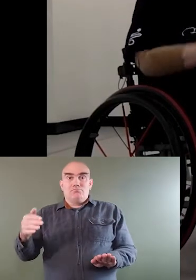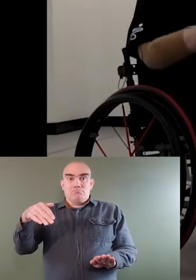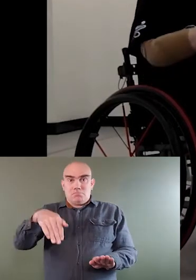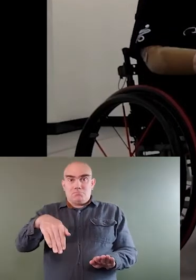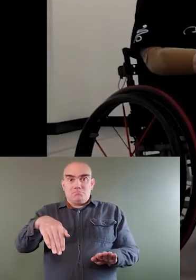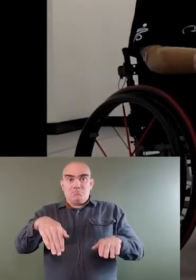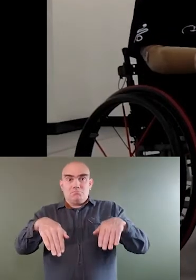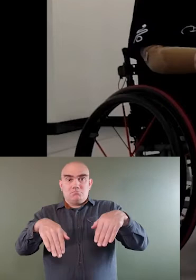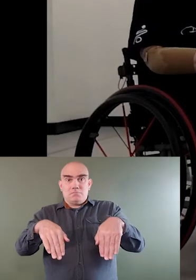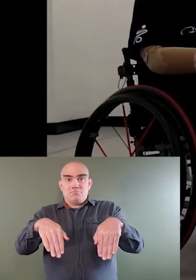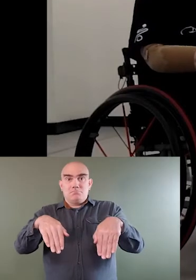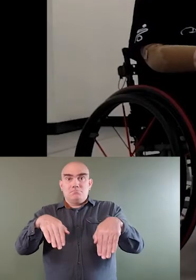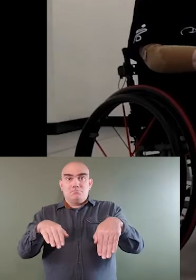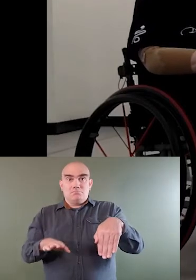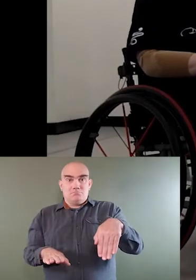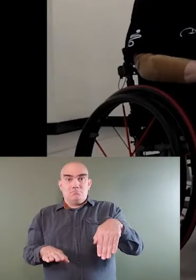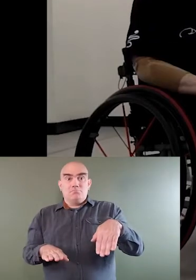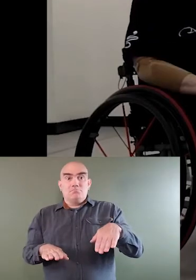Plus 1.